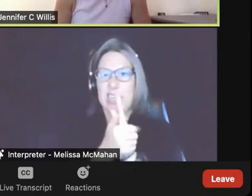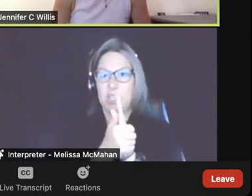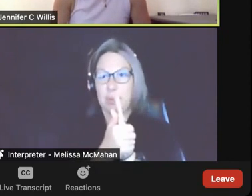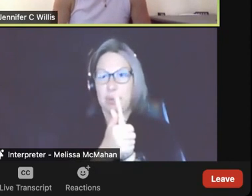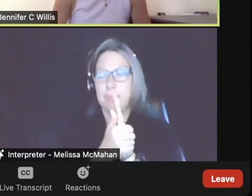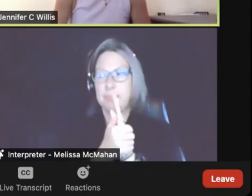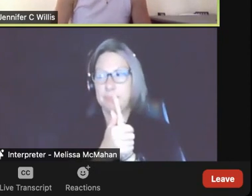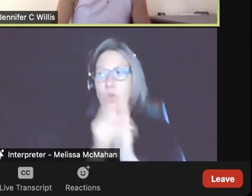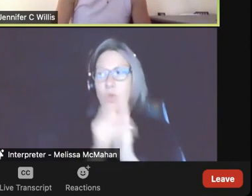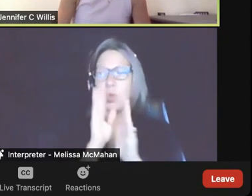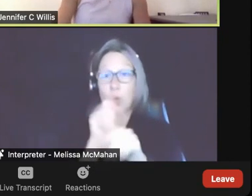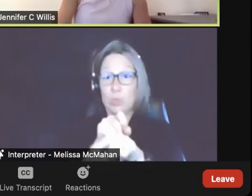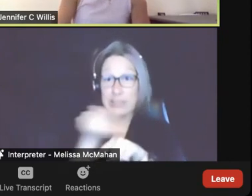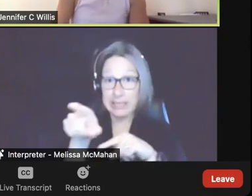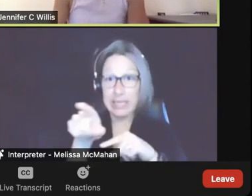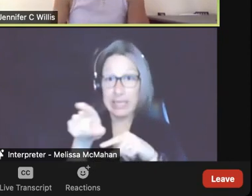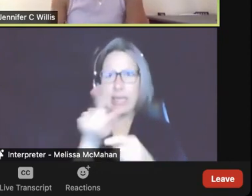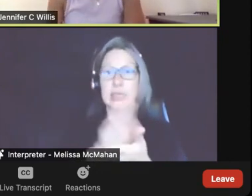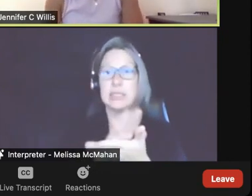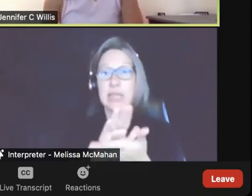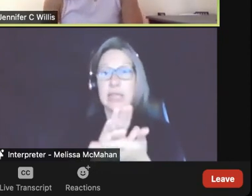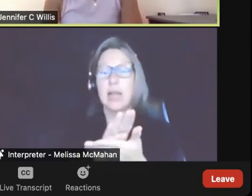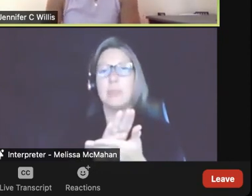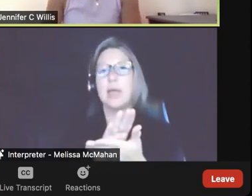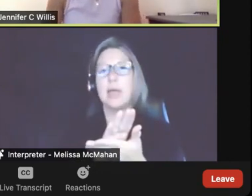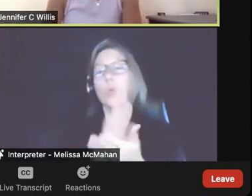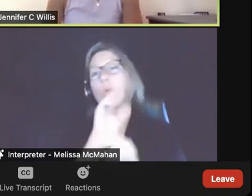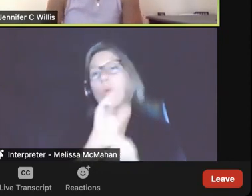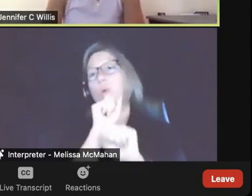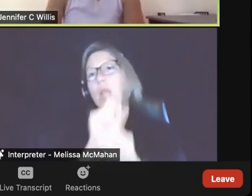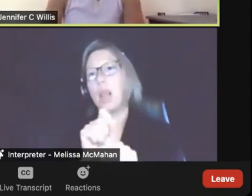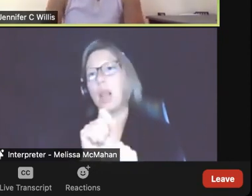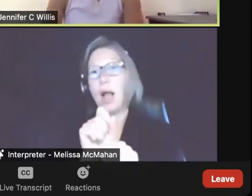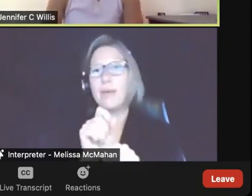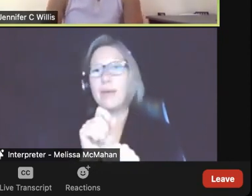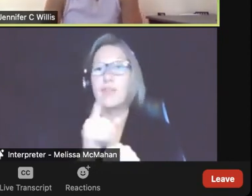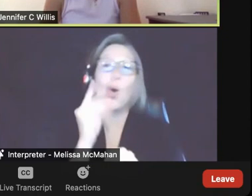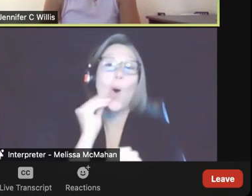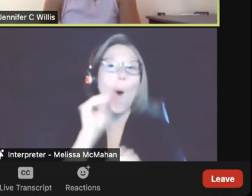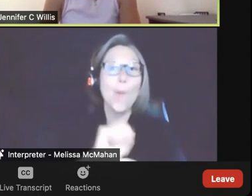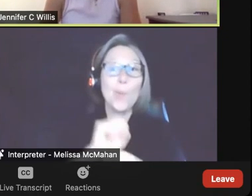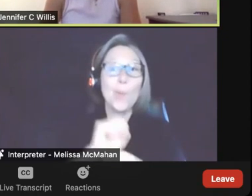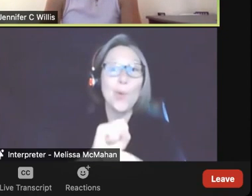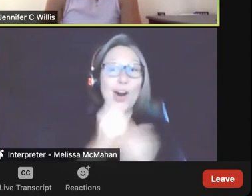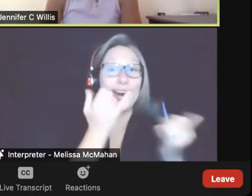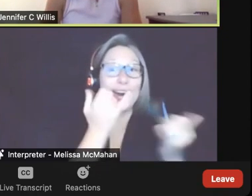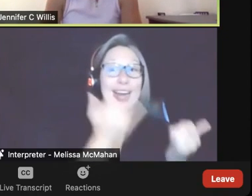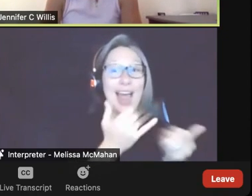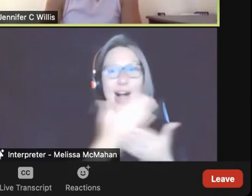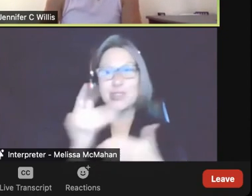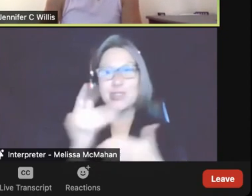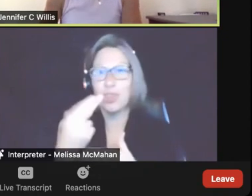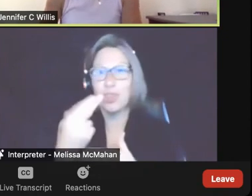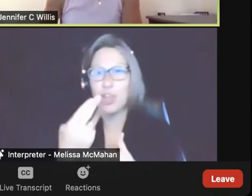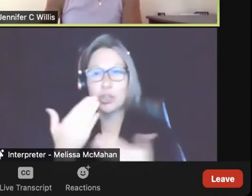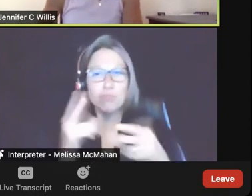out the document to you all. We would love for everybody, your homework between now and Thursday, feel free to look it